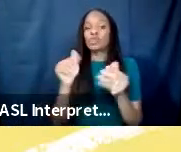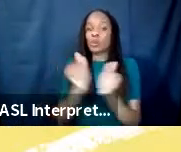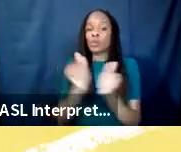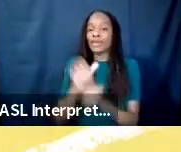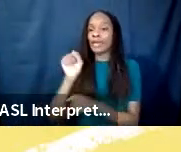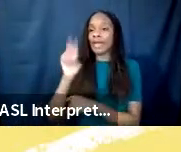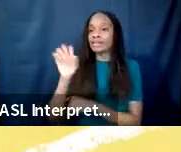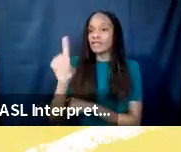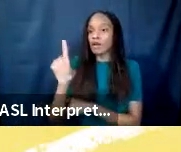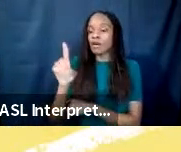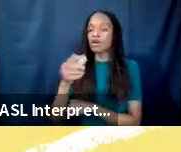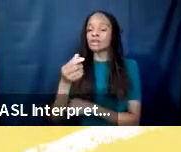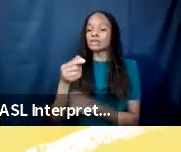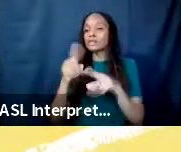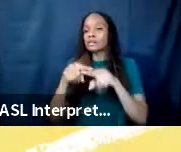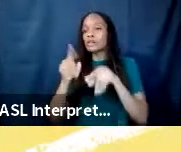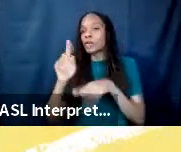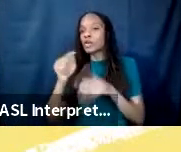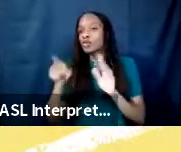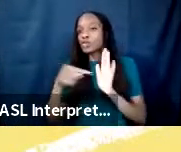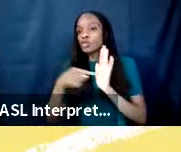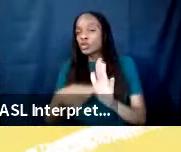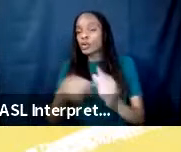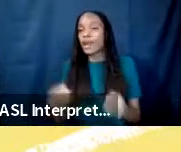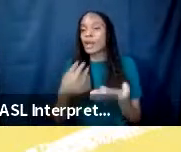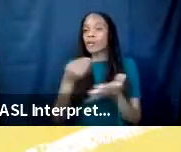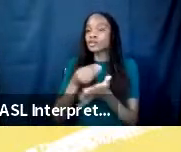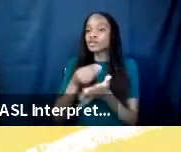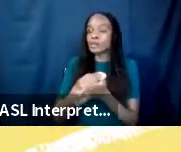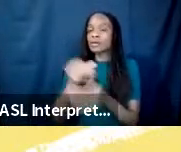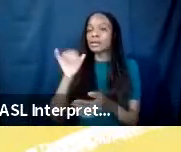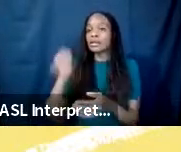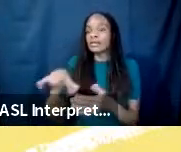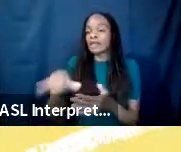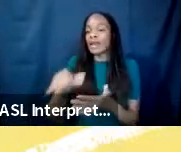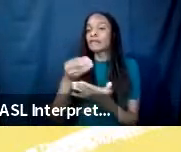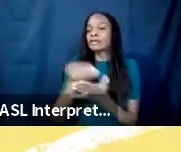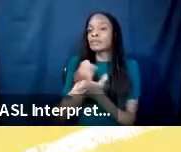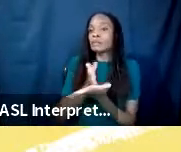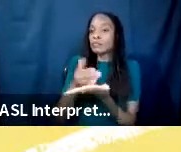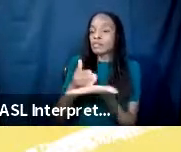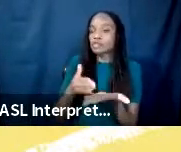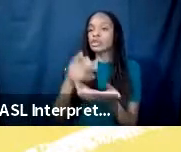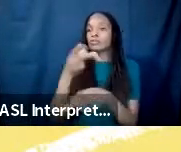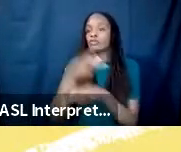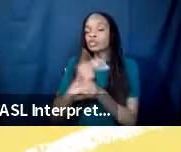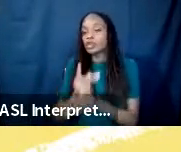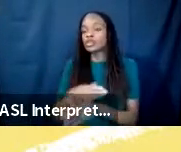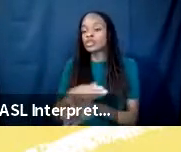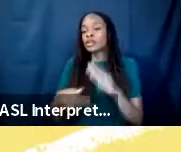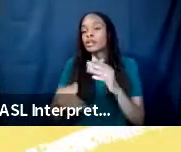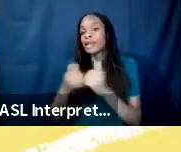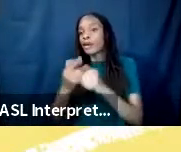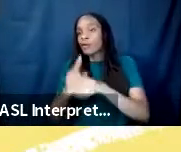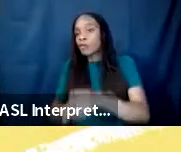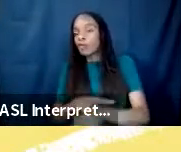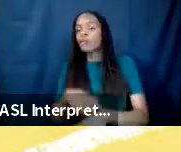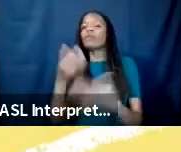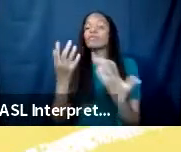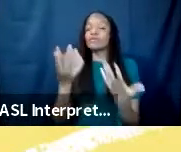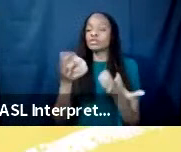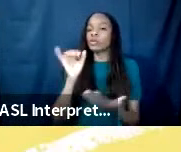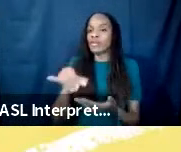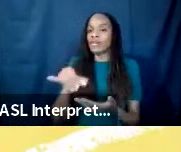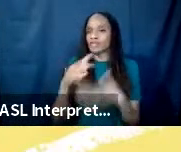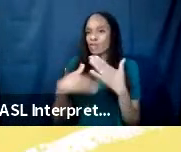to where you're exhibiting, how much money, the budget of the production, also the runtime, and that triggers full television agreement rates. So